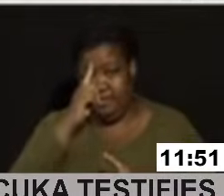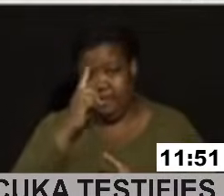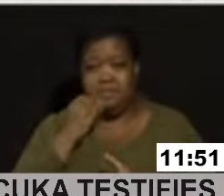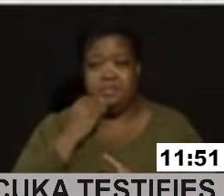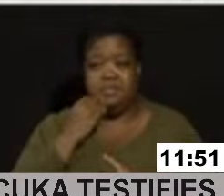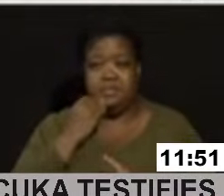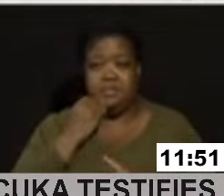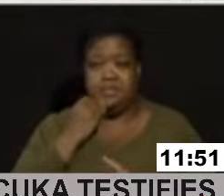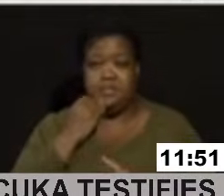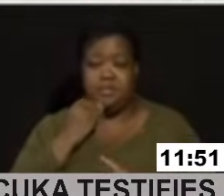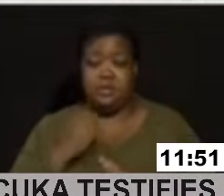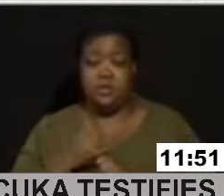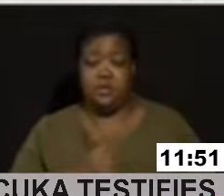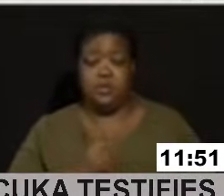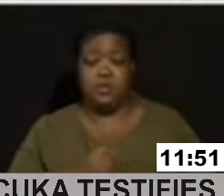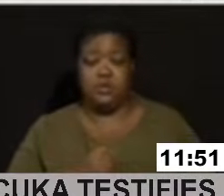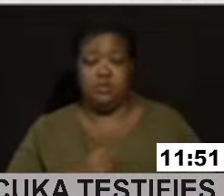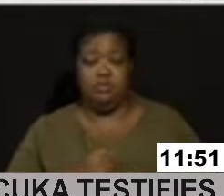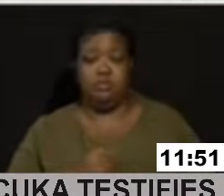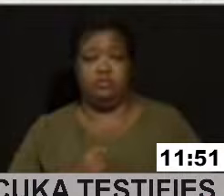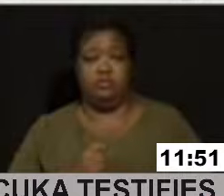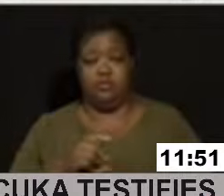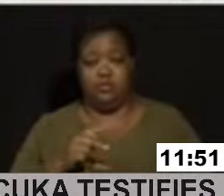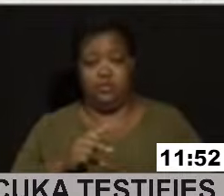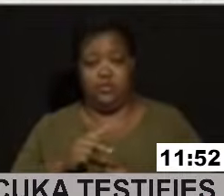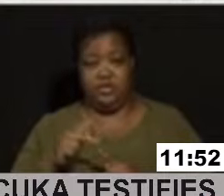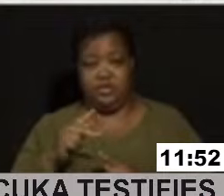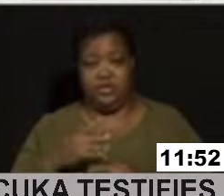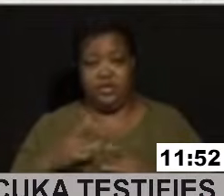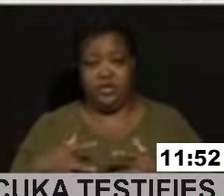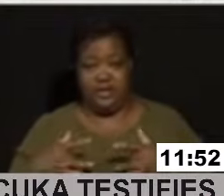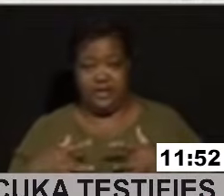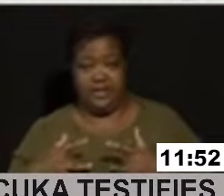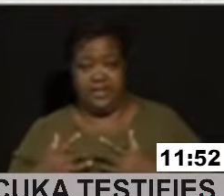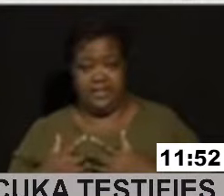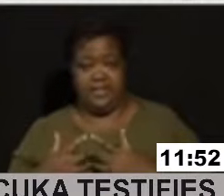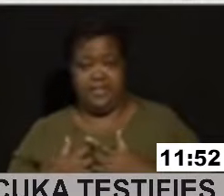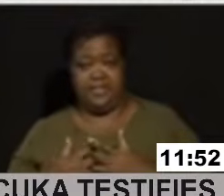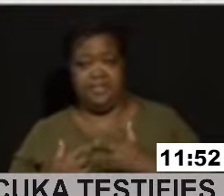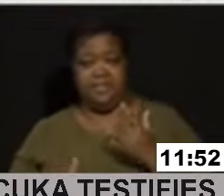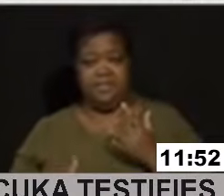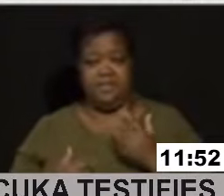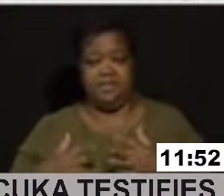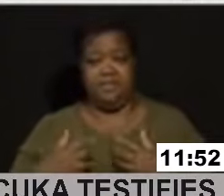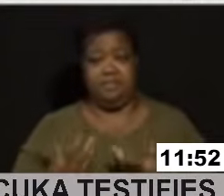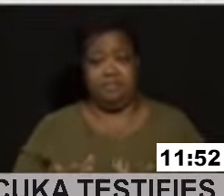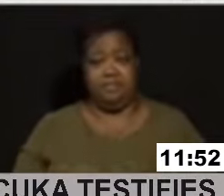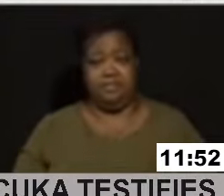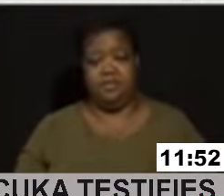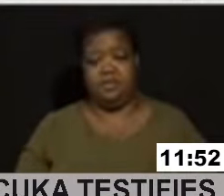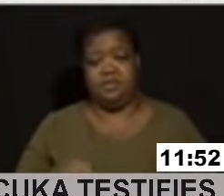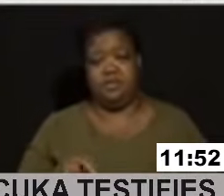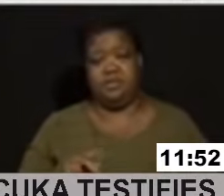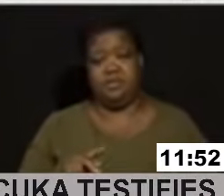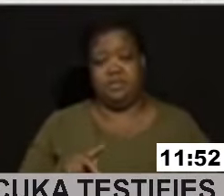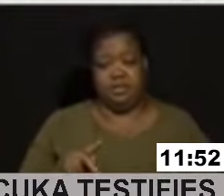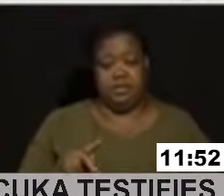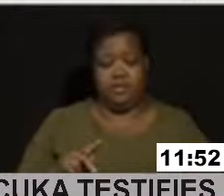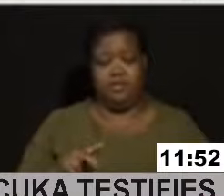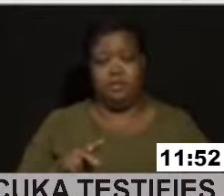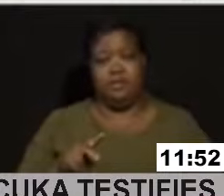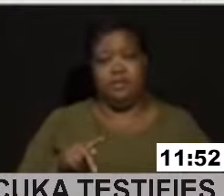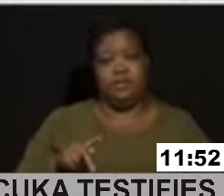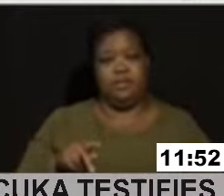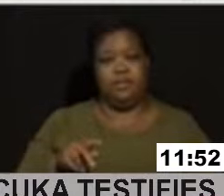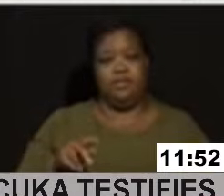work was not peripheral to my professional life and my very being. As NDPP, I was at all